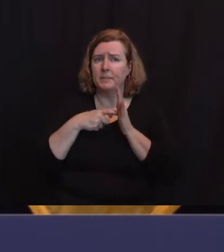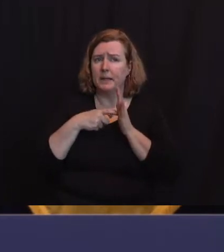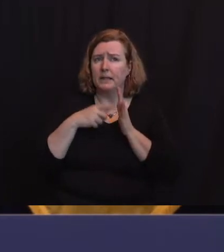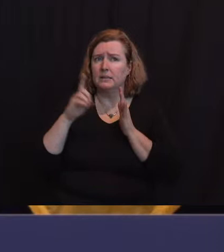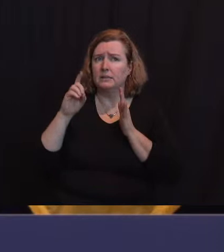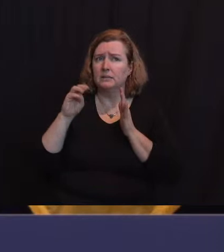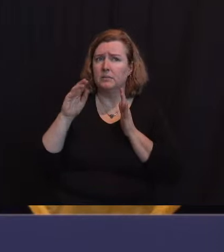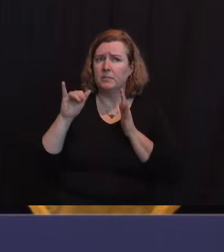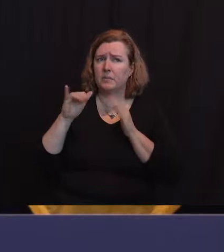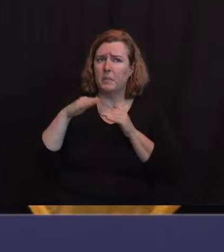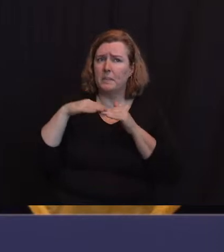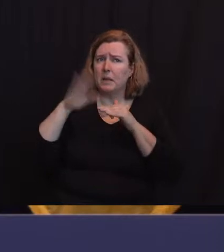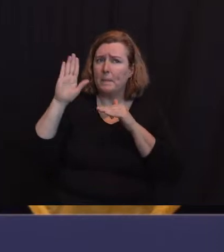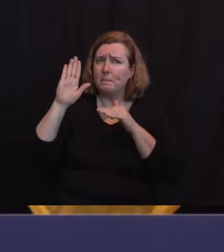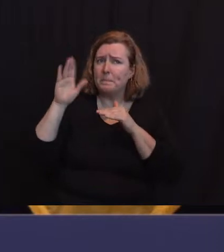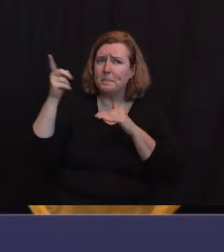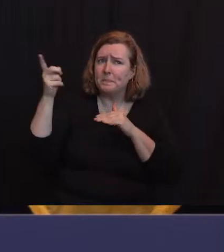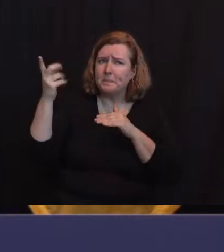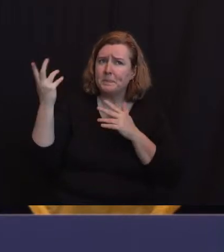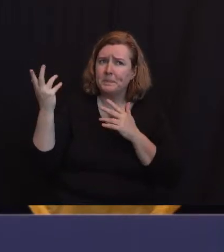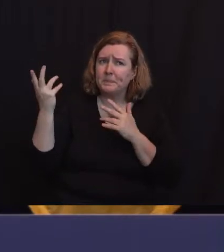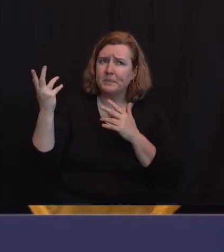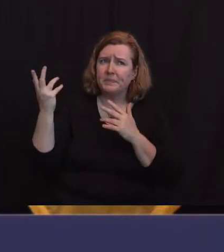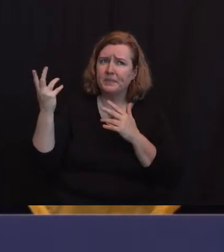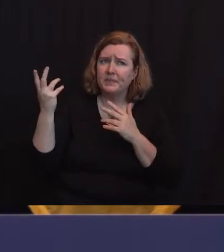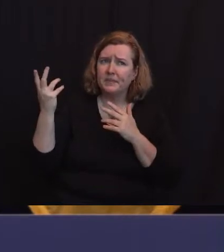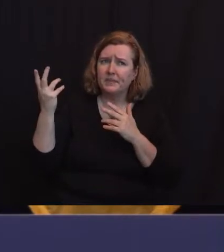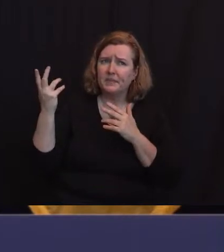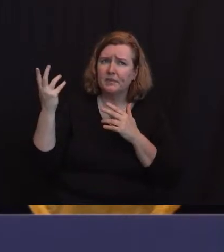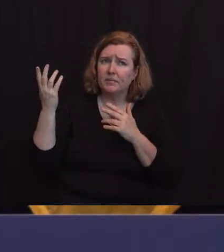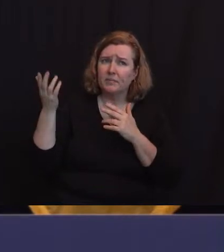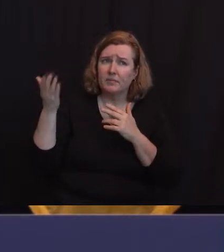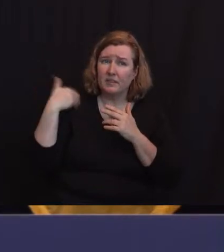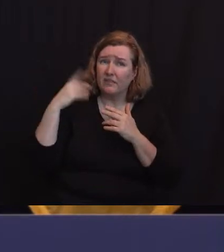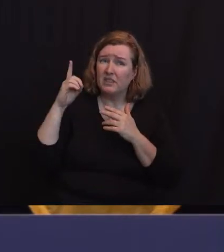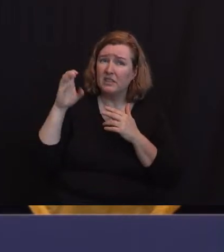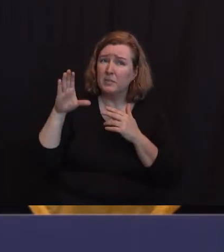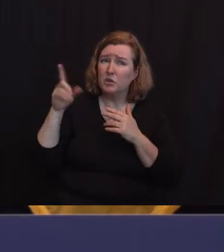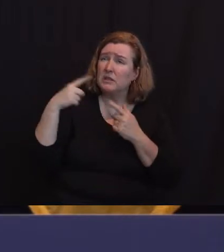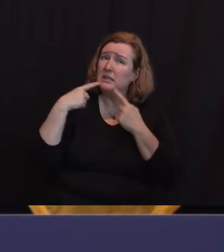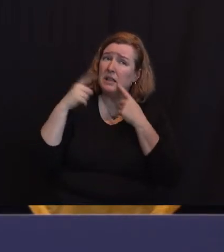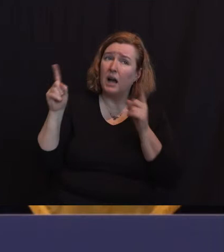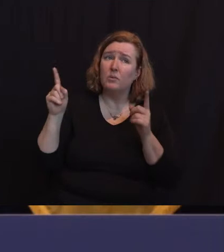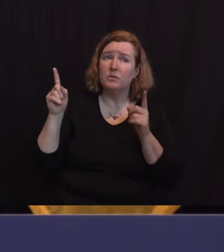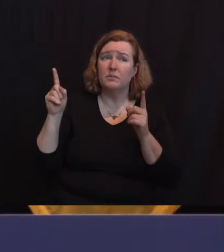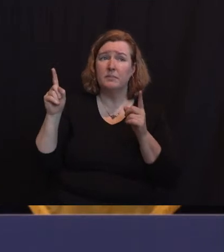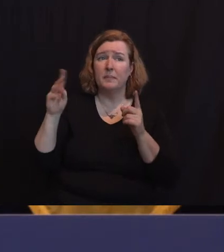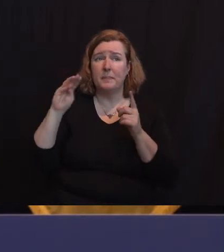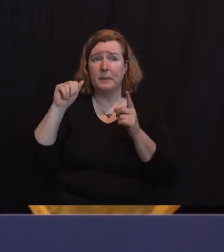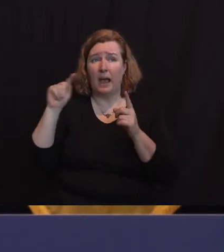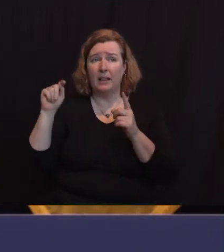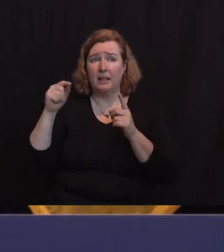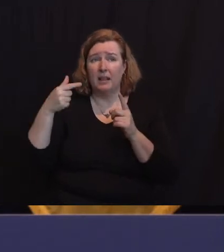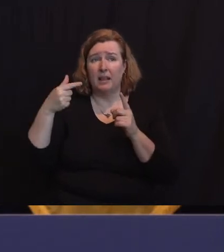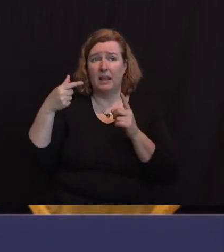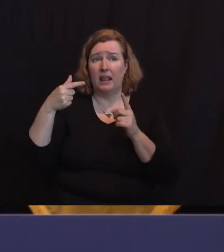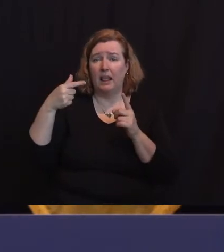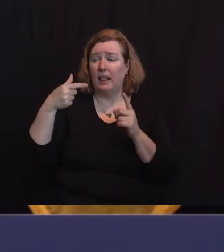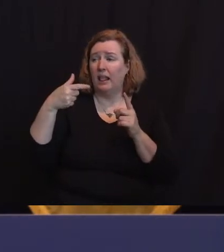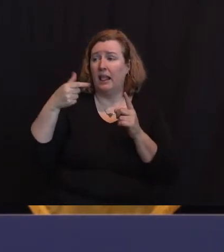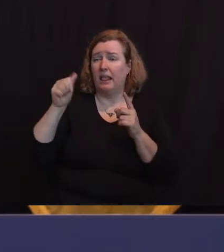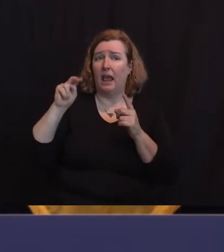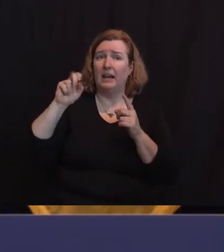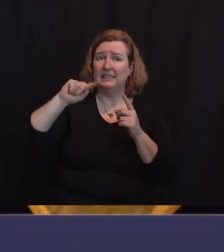little bit less than that. And then in December, you said Congressman Matt Gaetz was not welcome in New Jersey after he appeared maskless at